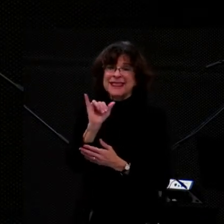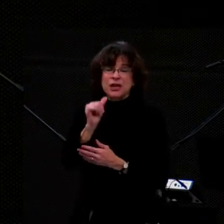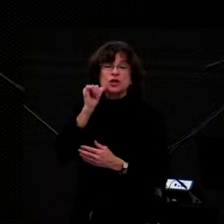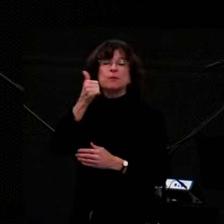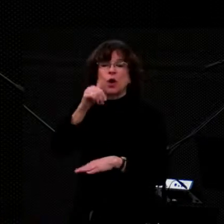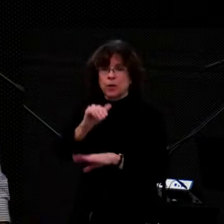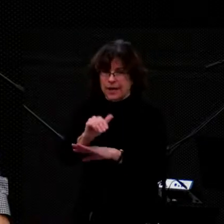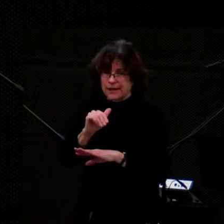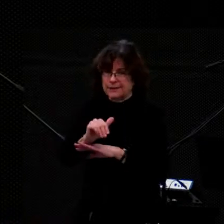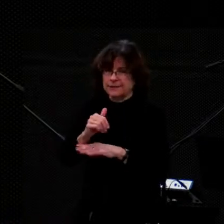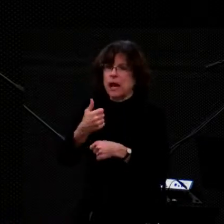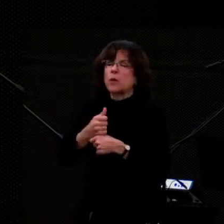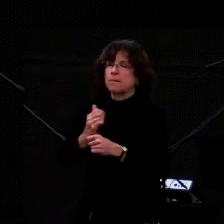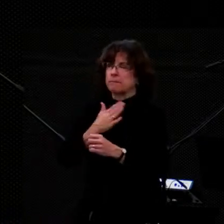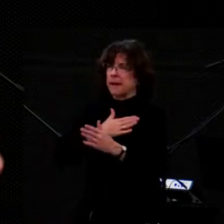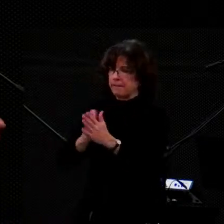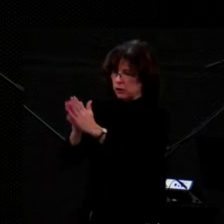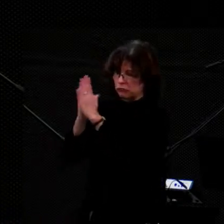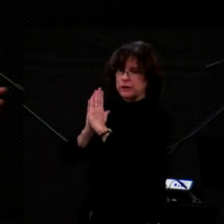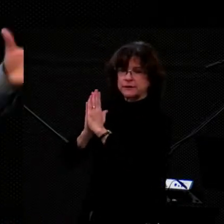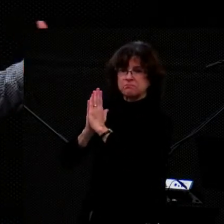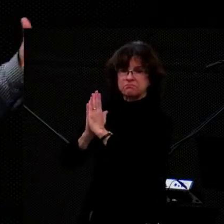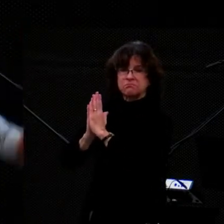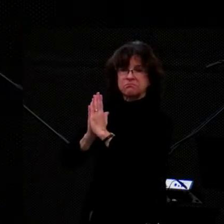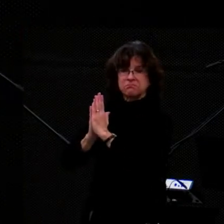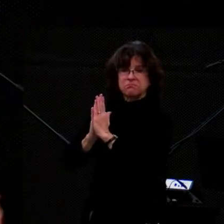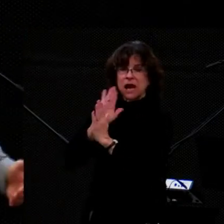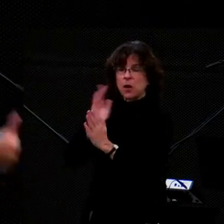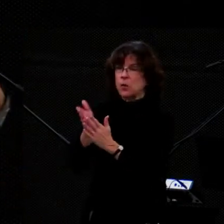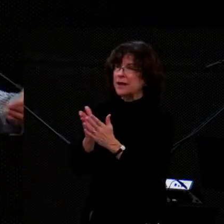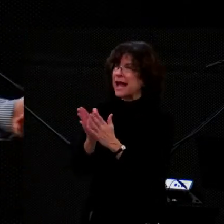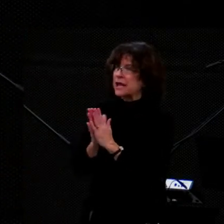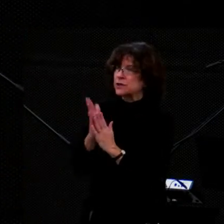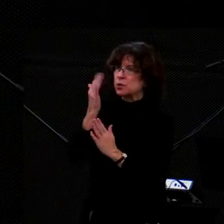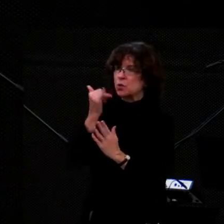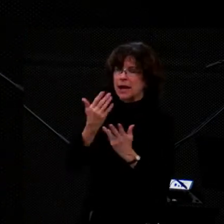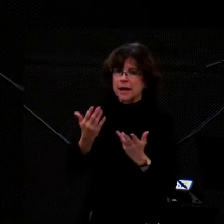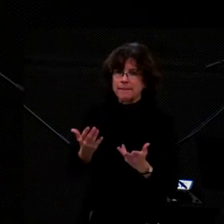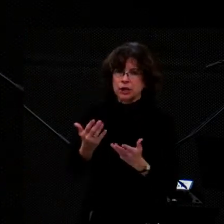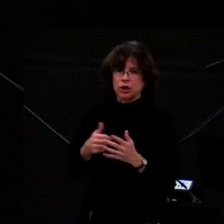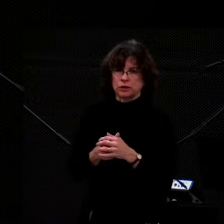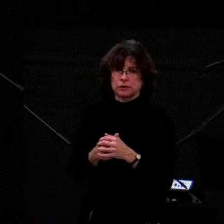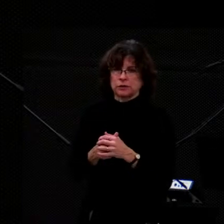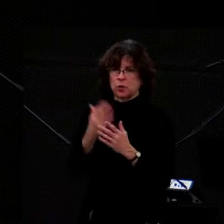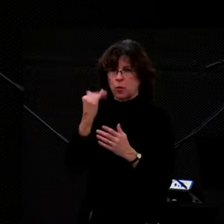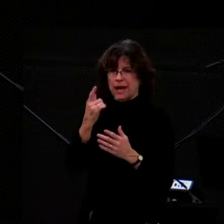then I'll make my request. I'll ask you what it is I've been doing here, why I risked so much.